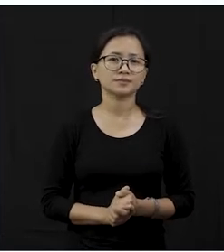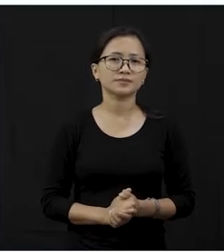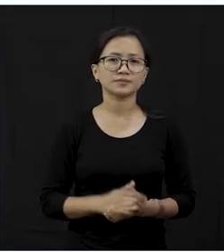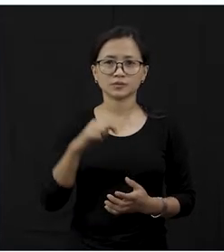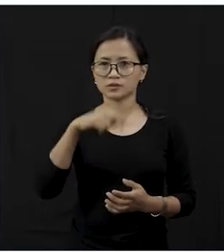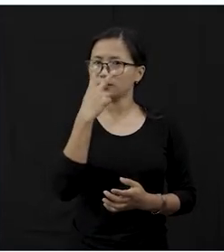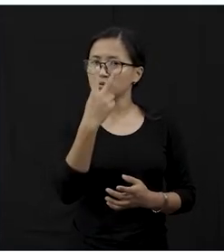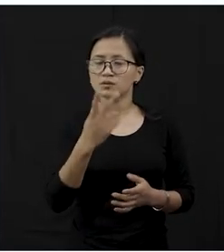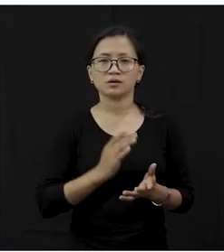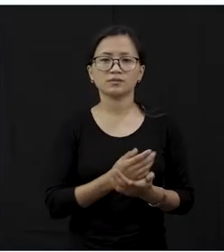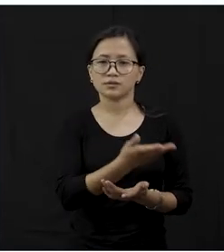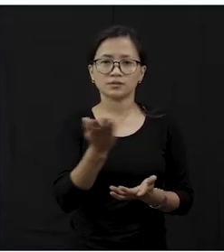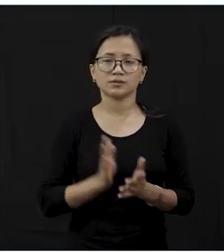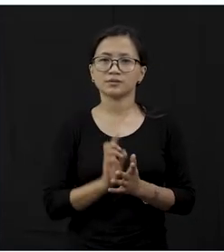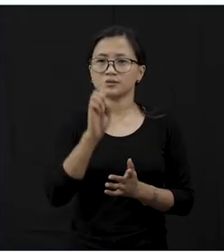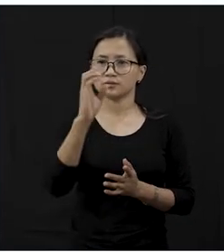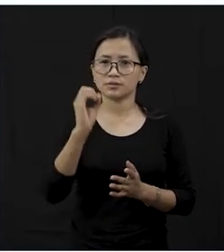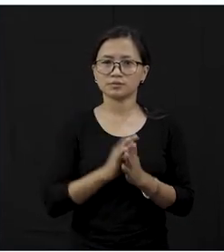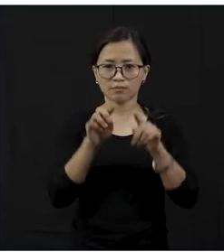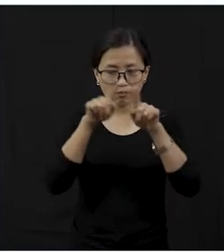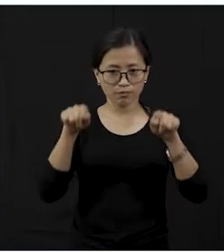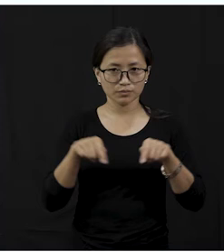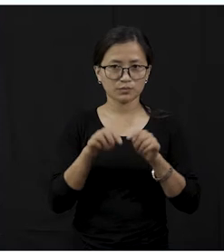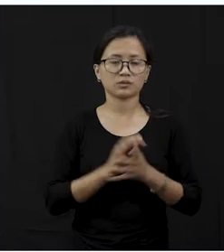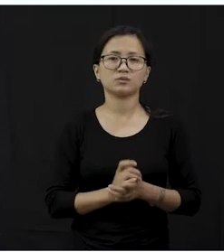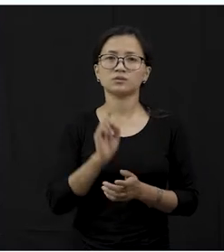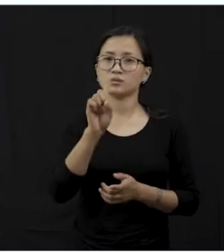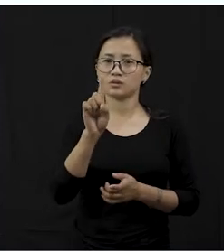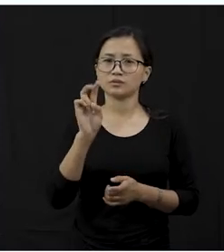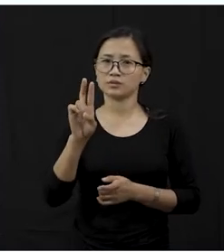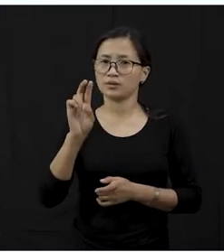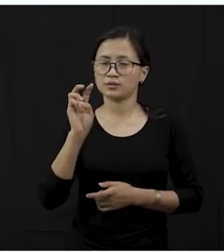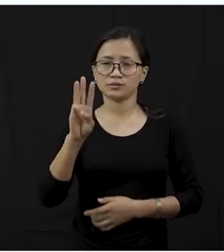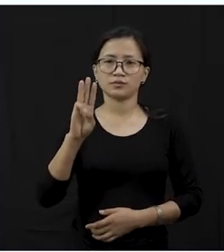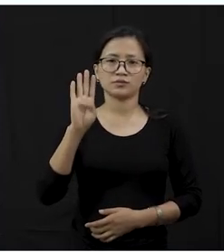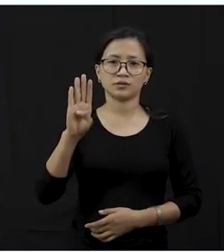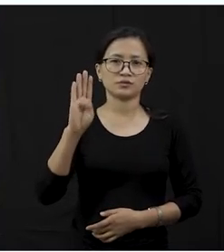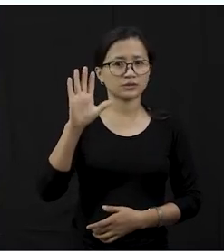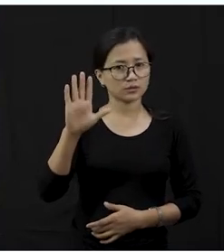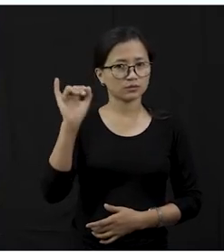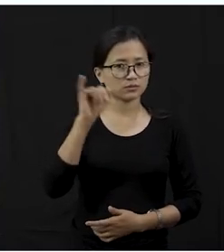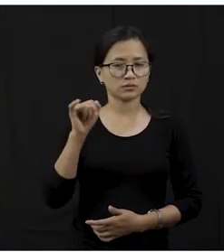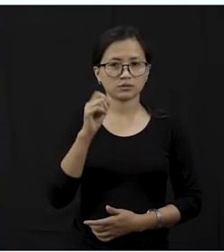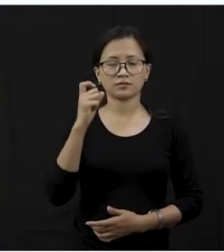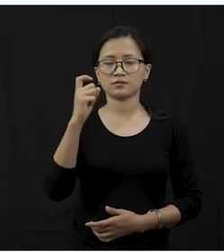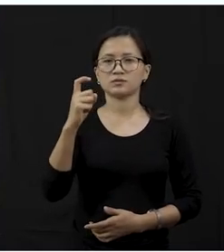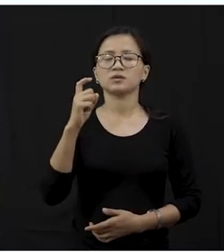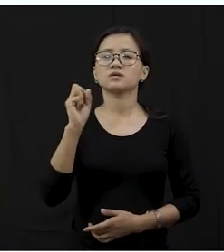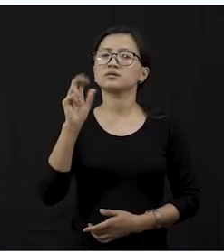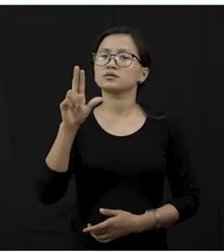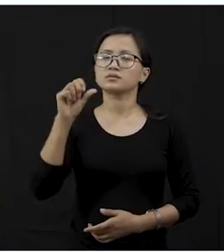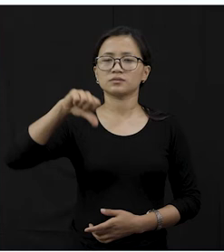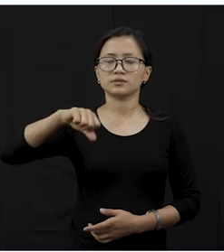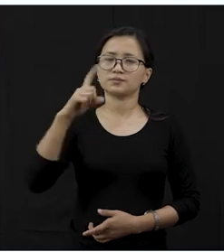So here you can see there are 10 boxes. You may count the boxes. 1, 2, 3, 4, 5, 6, 7,